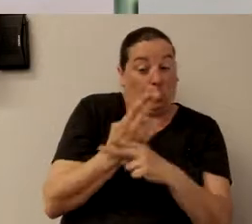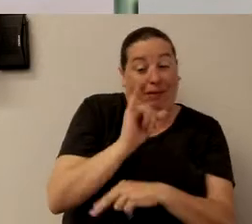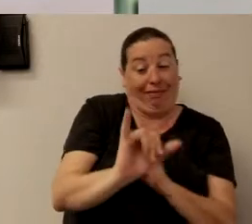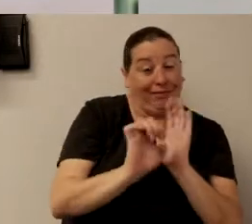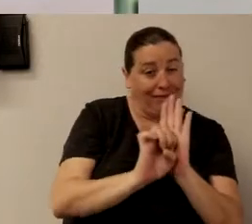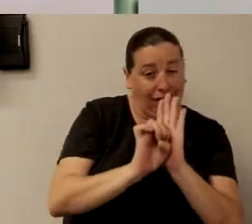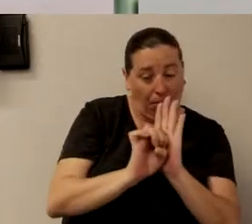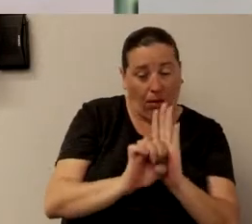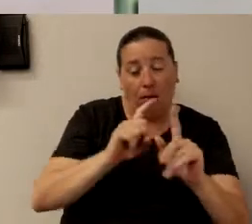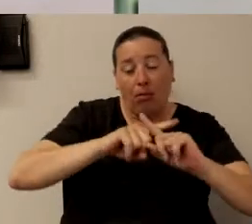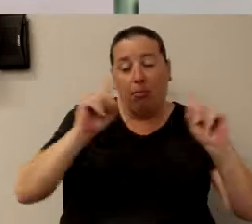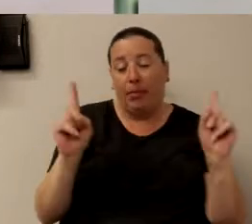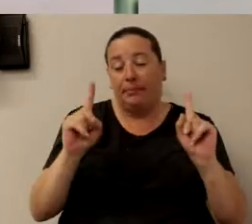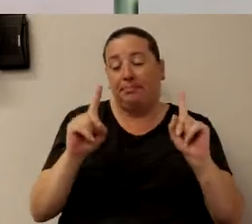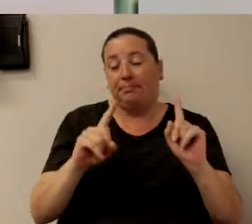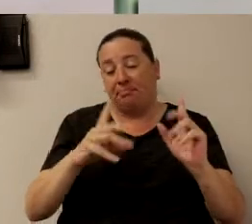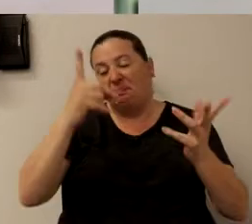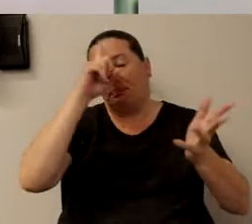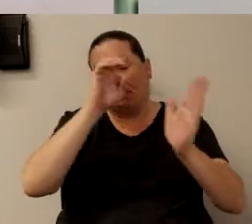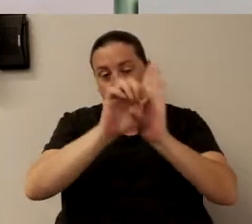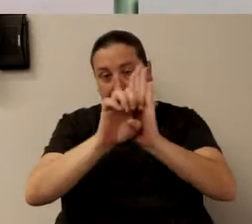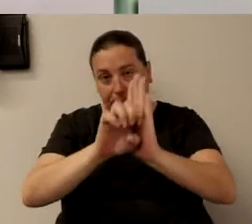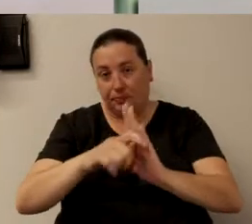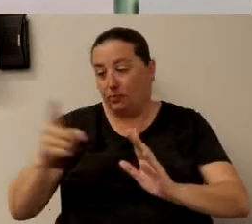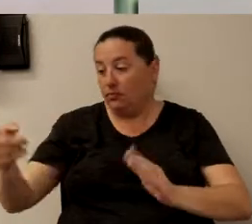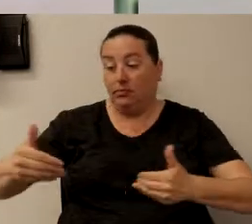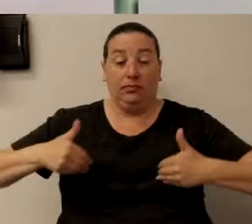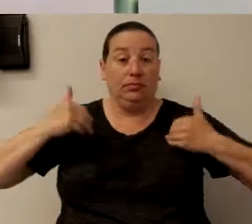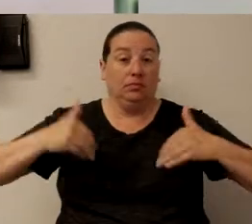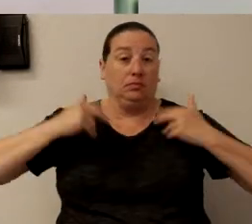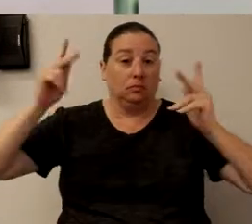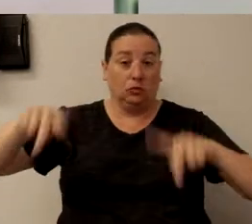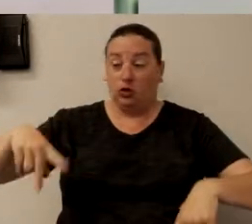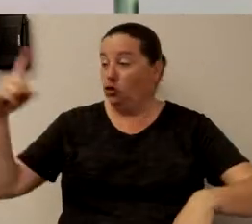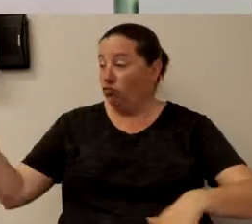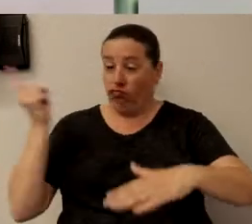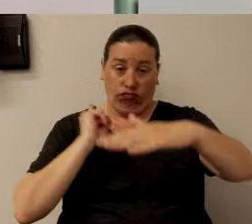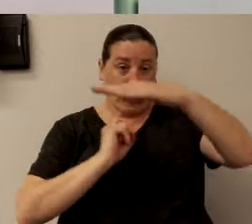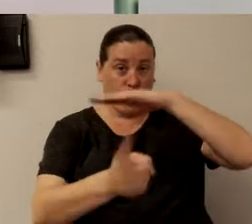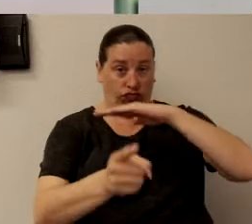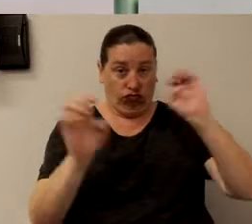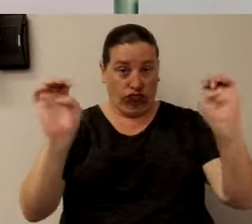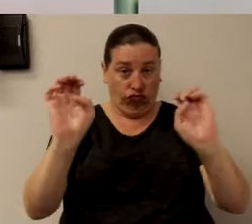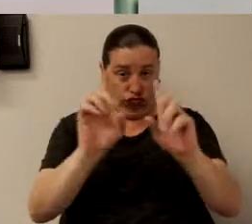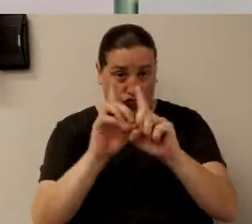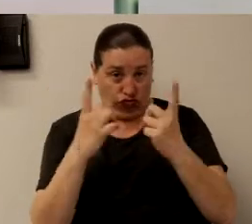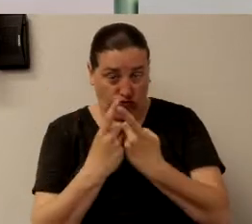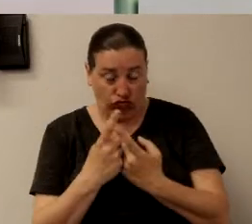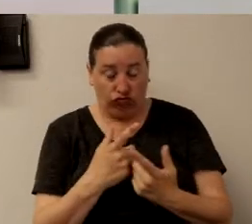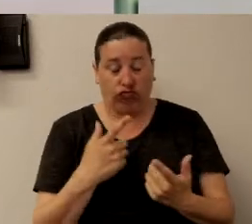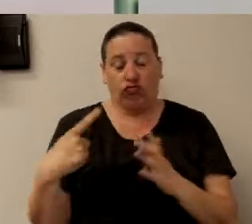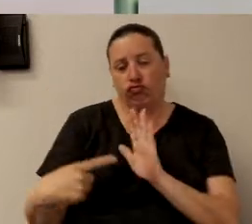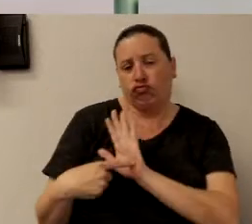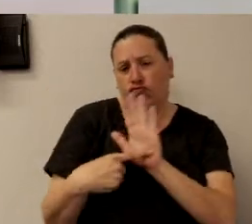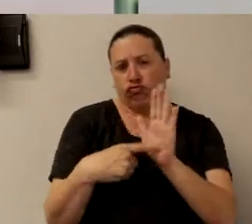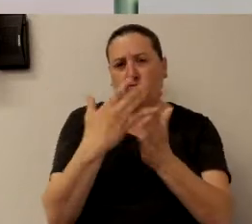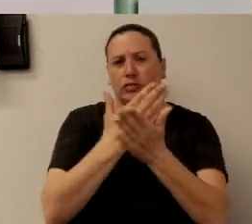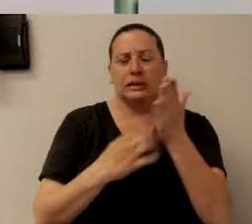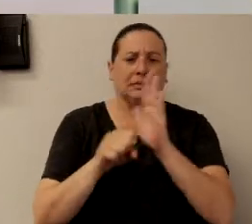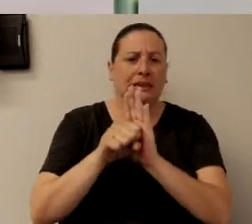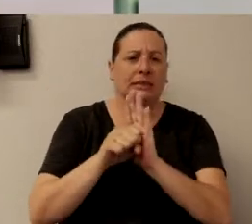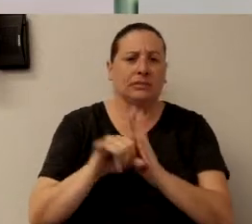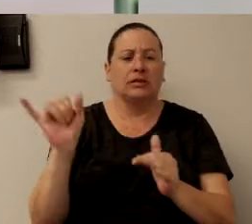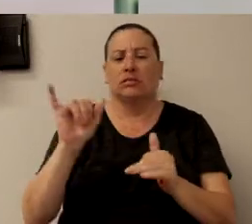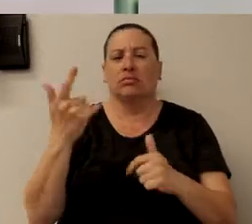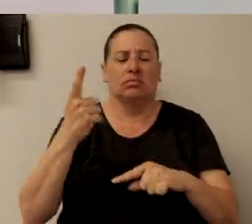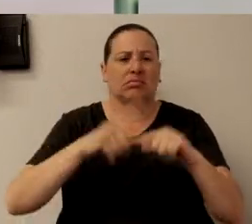young person that comes to the ED, might be exhibiting some type of symptoms, which loss of smell, loss